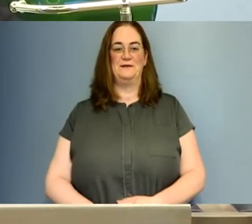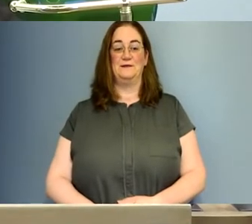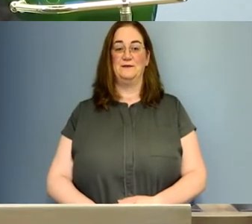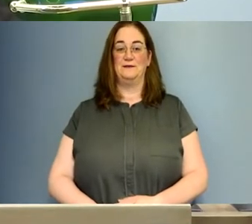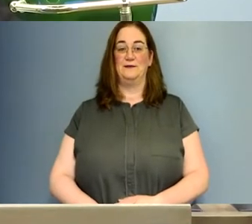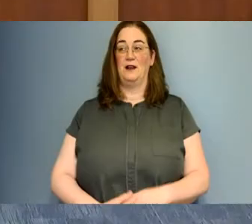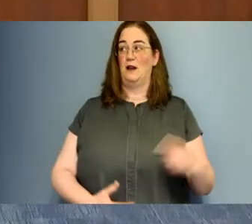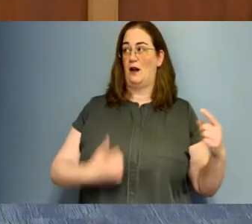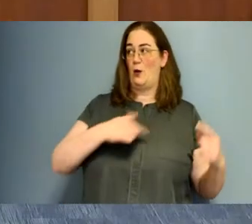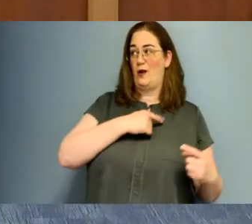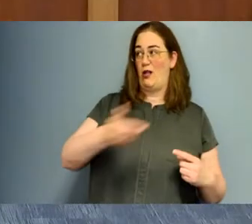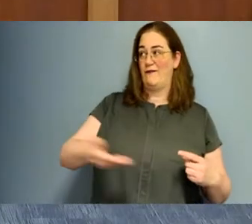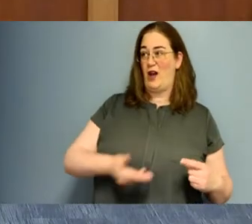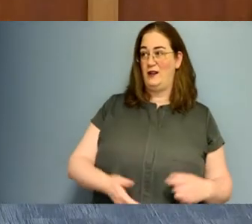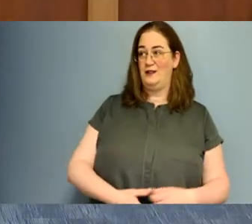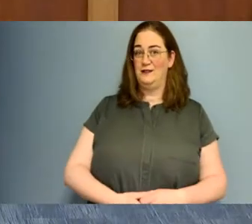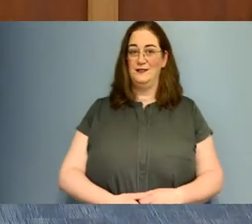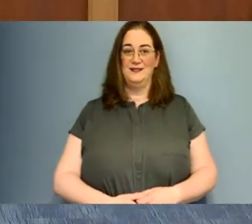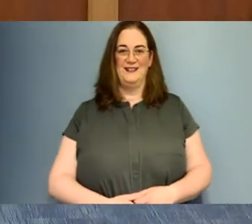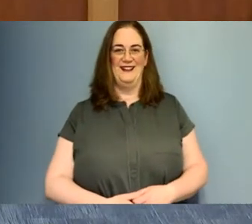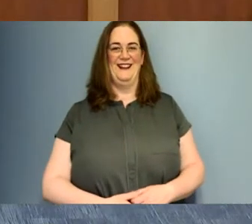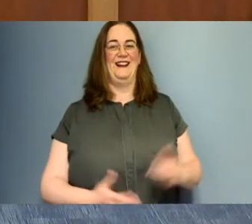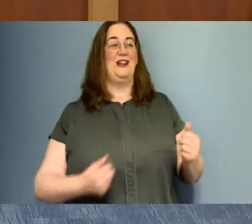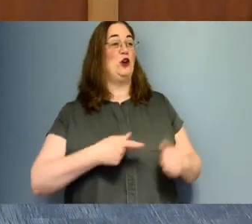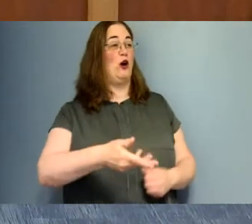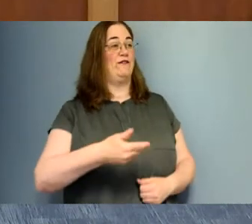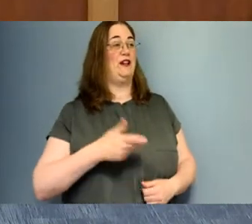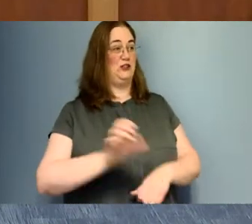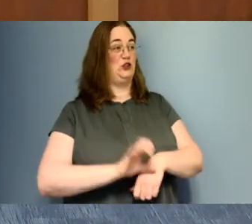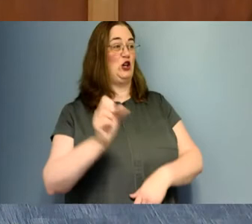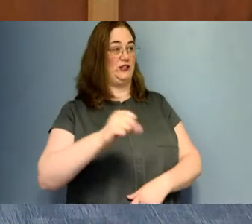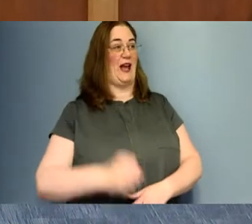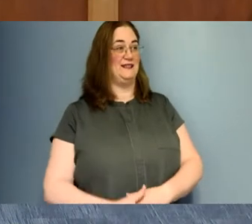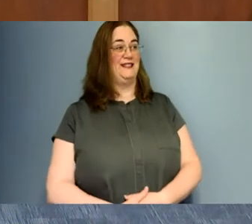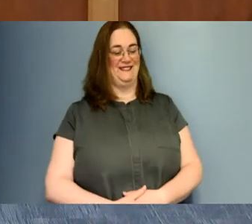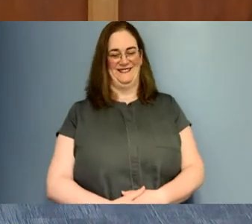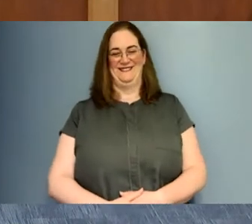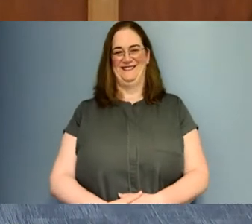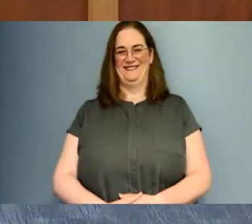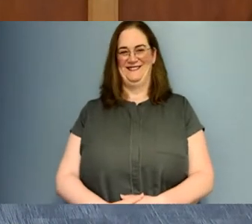invited? Well, we're all invited to the church, yes.